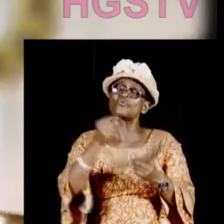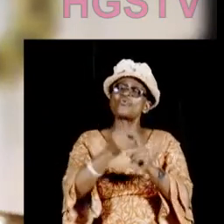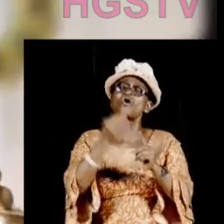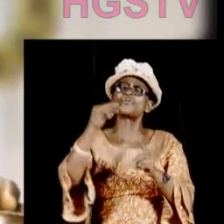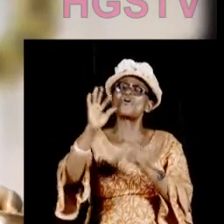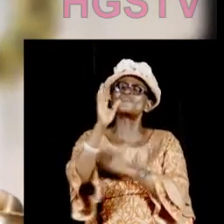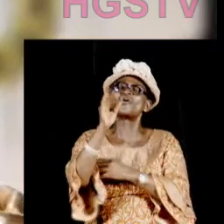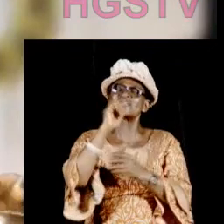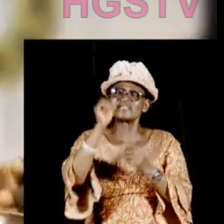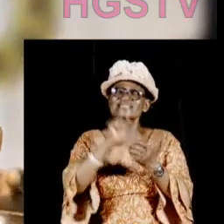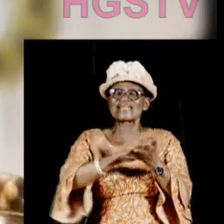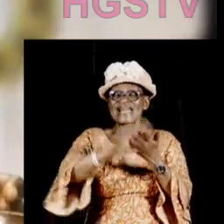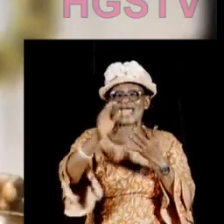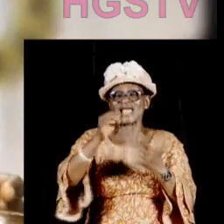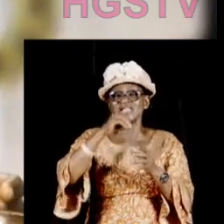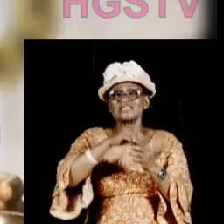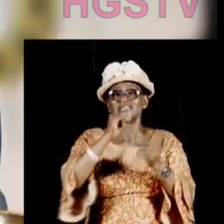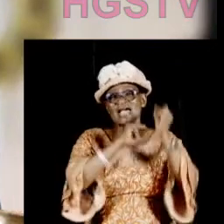In